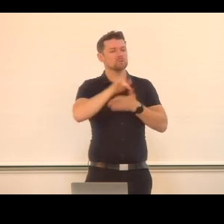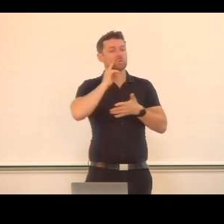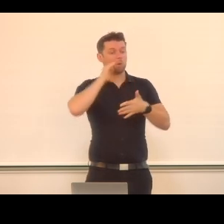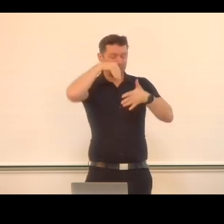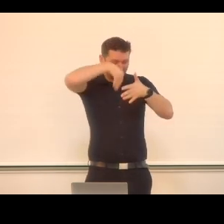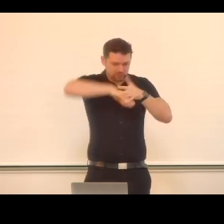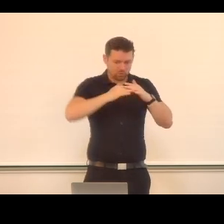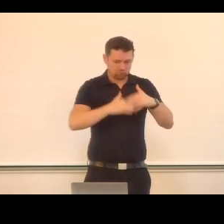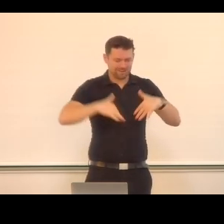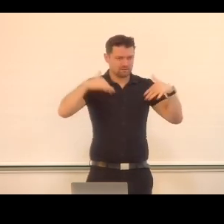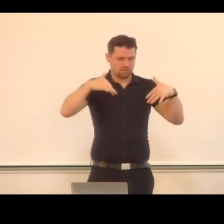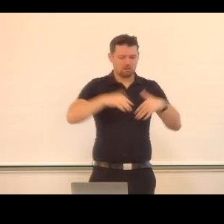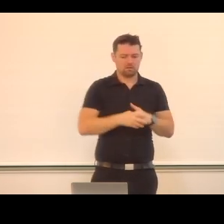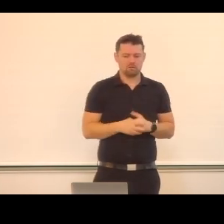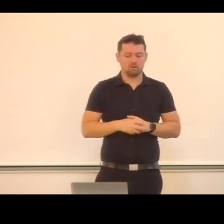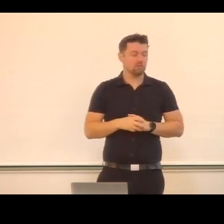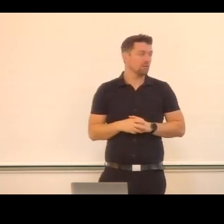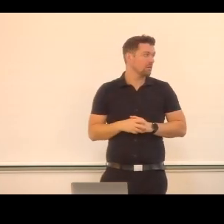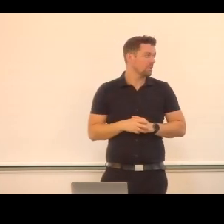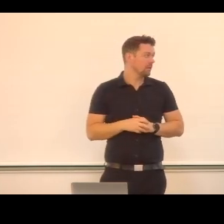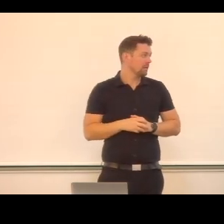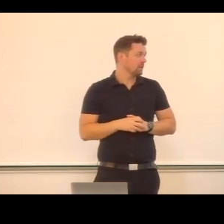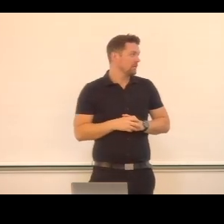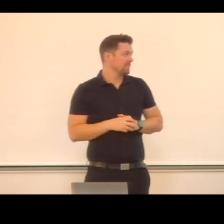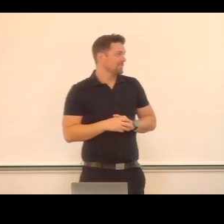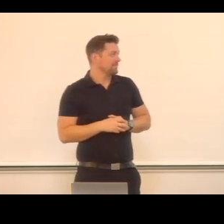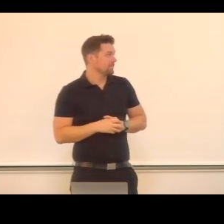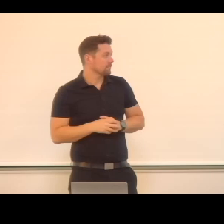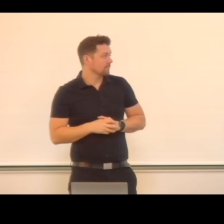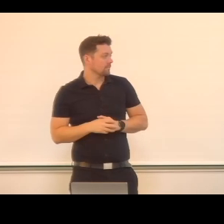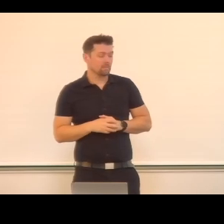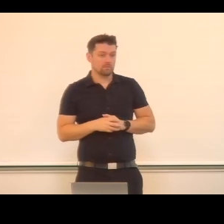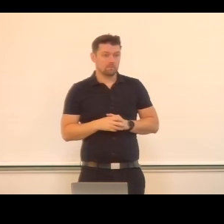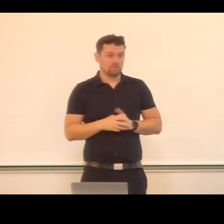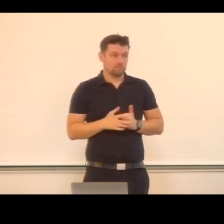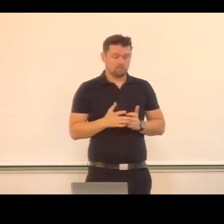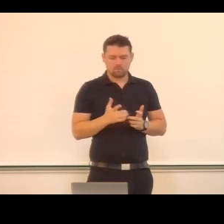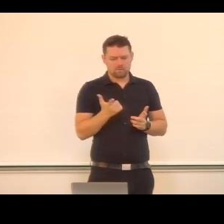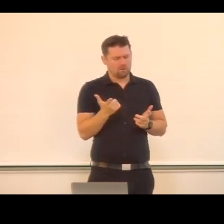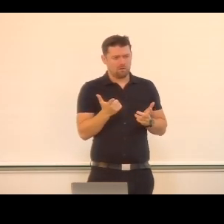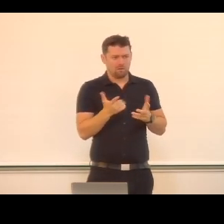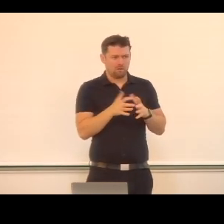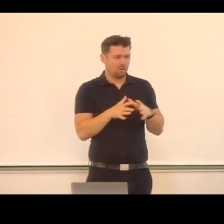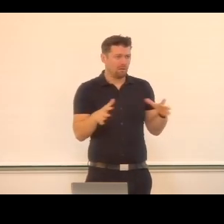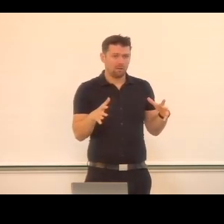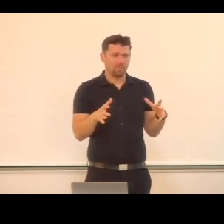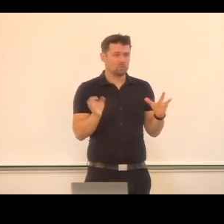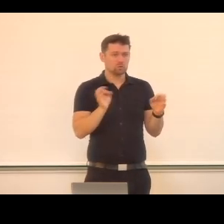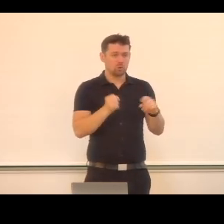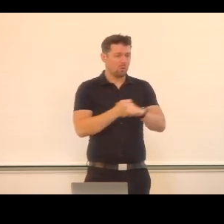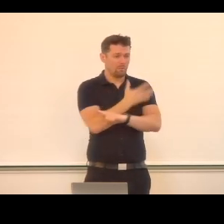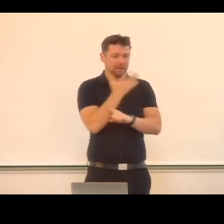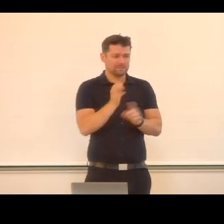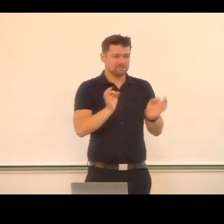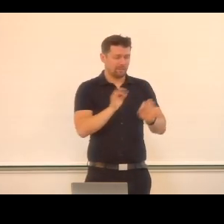which was really cool. And you can find ejecta from the crater lying around everywhere you go because there's next to no vegetation